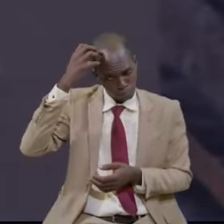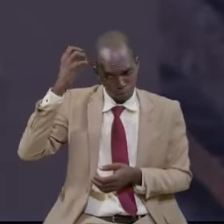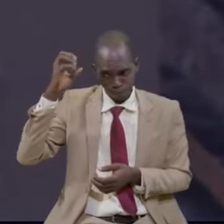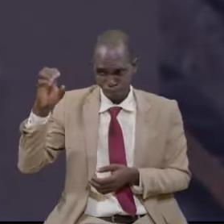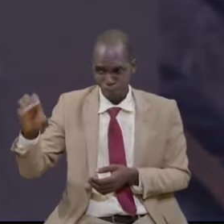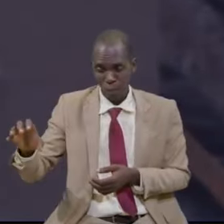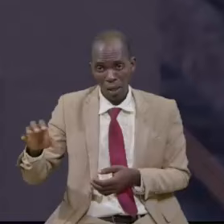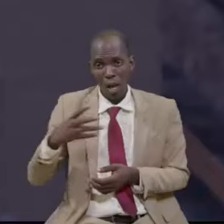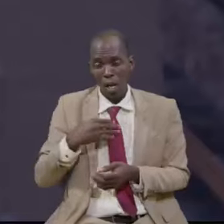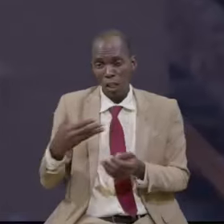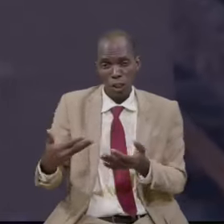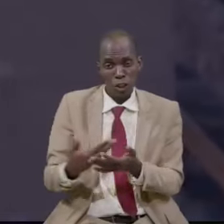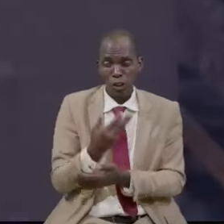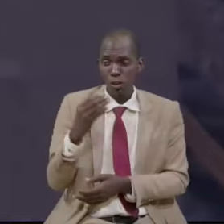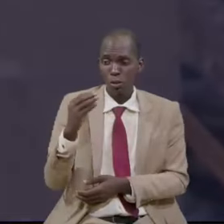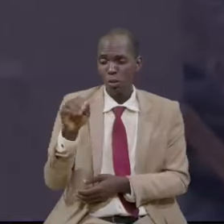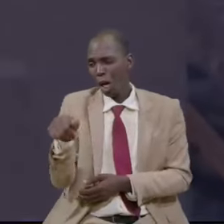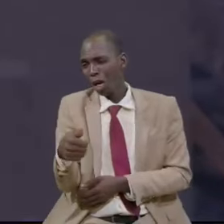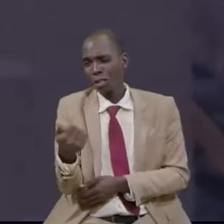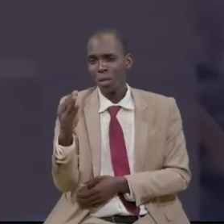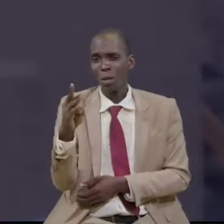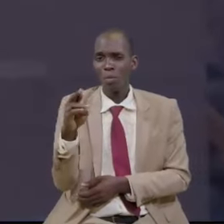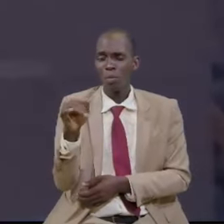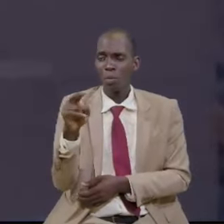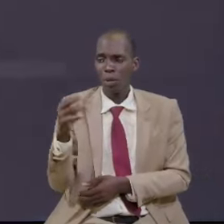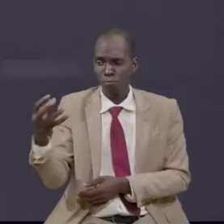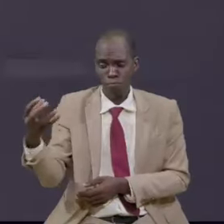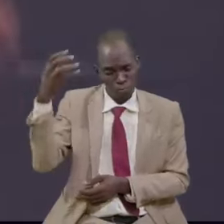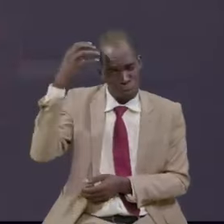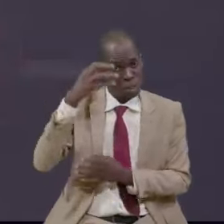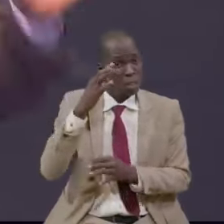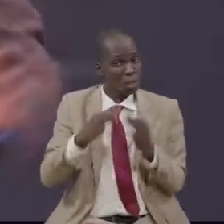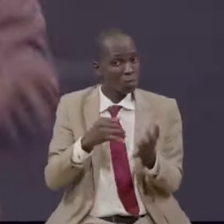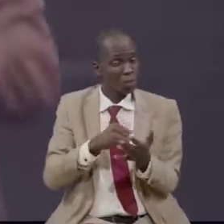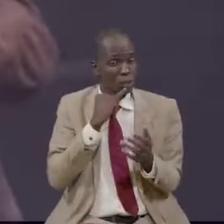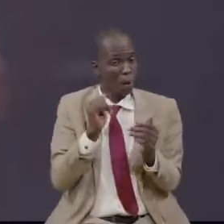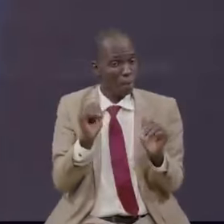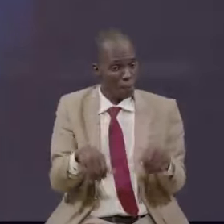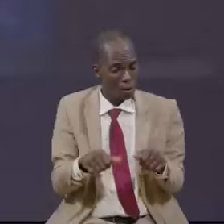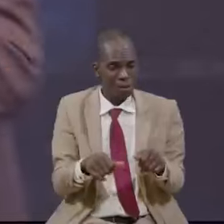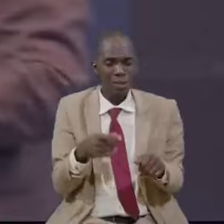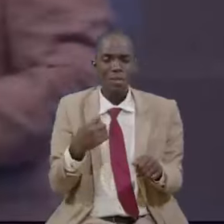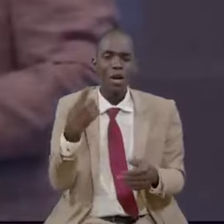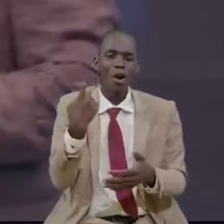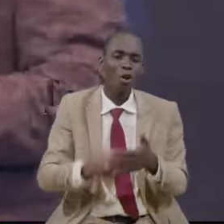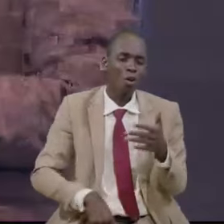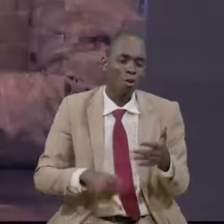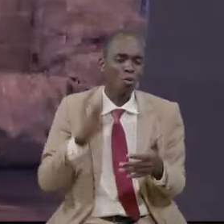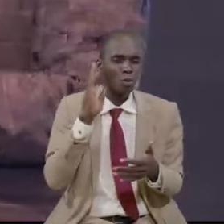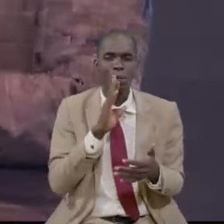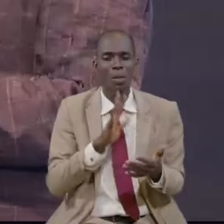were possible, the cost is prohibitive. And then everything you have that makes